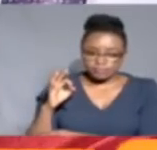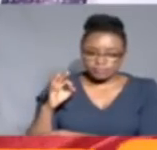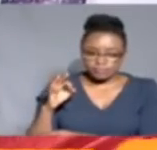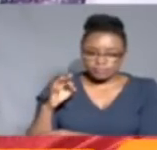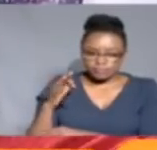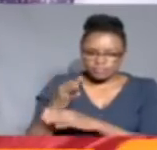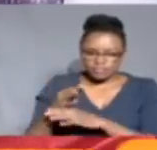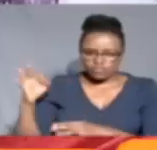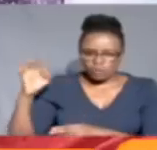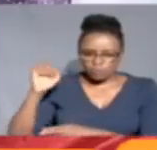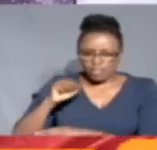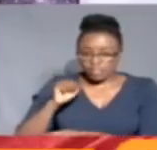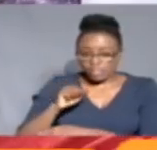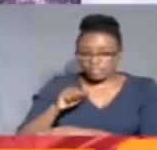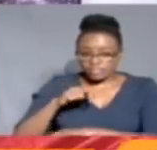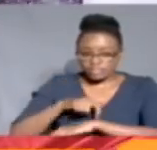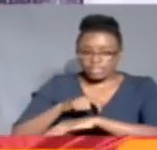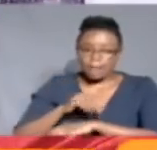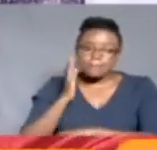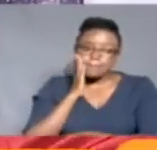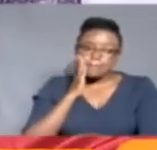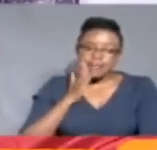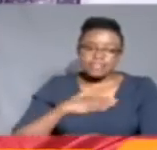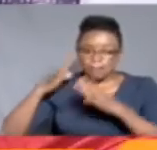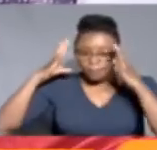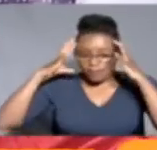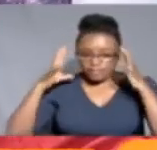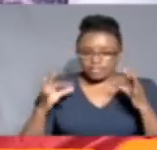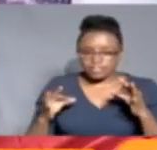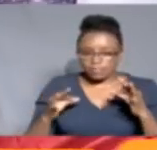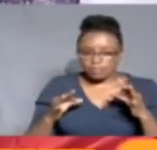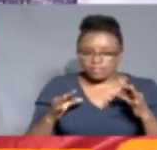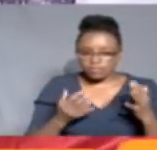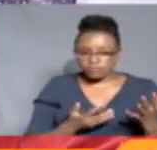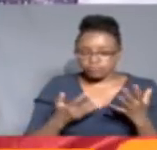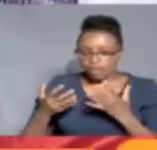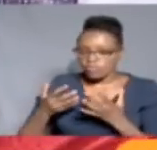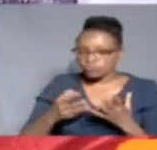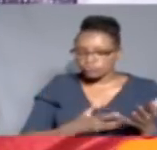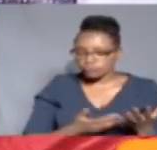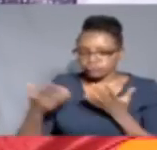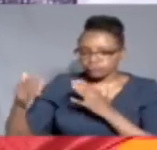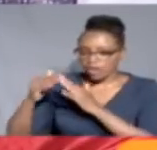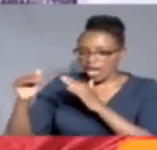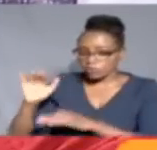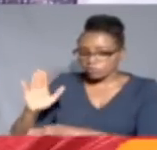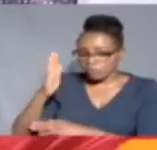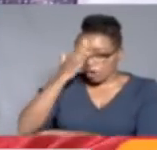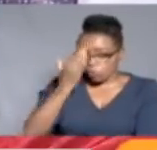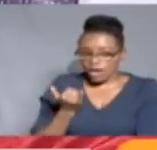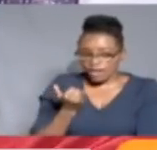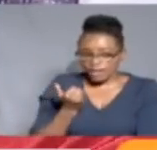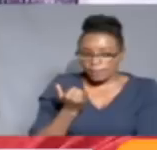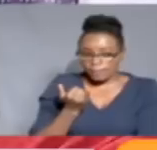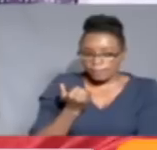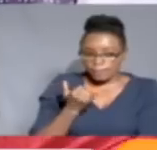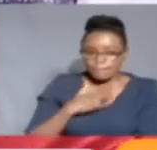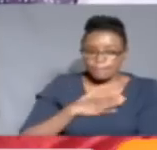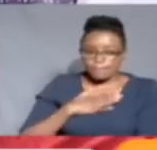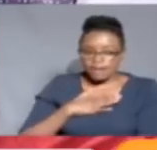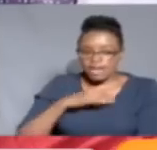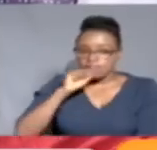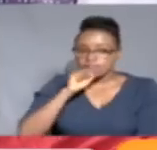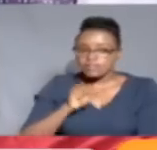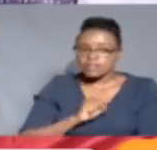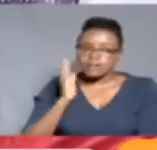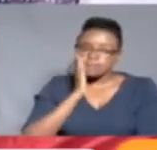yeah, that's when my mom had decided to take me to her house, mm-hmm. because my